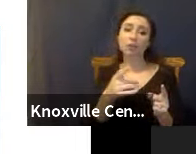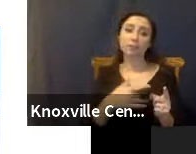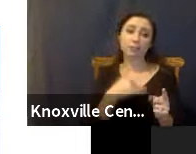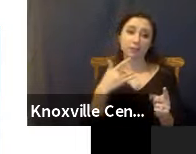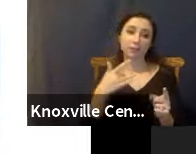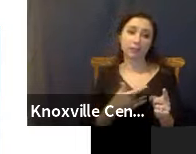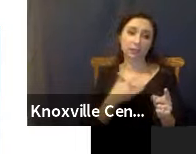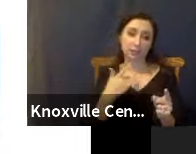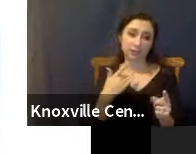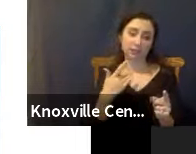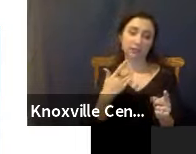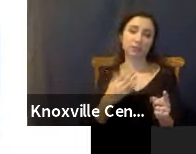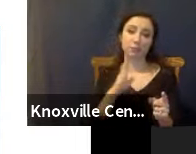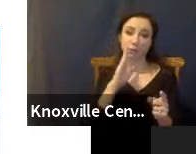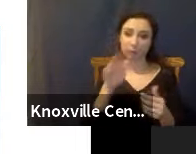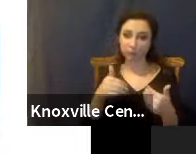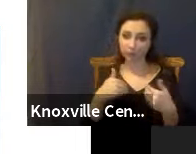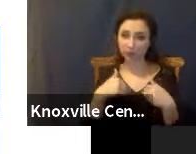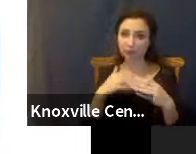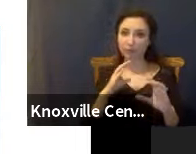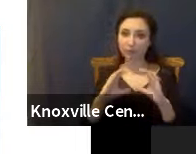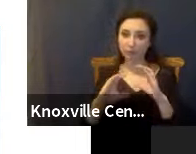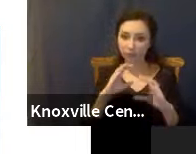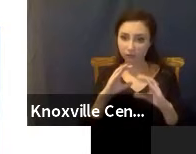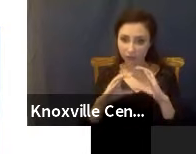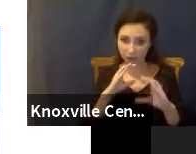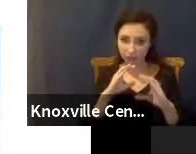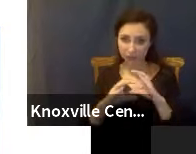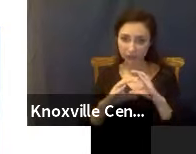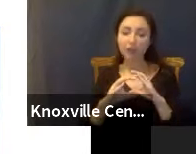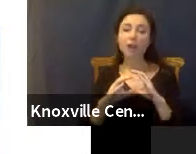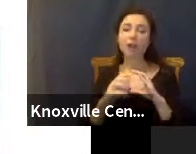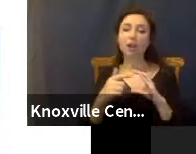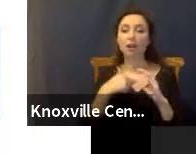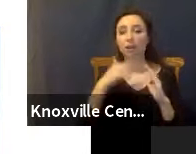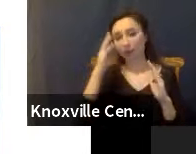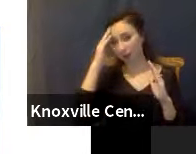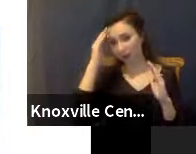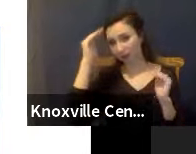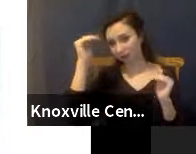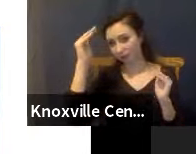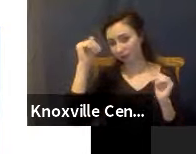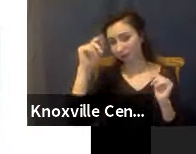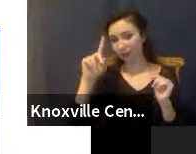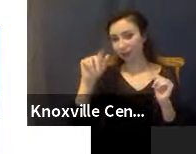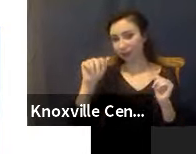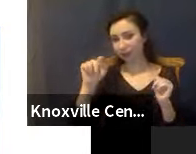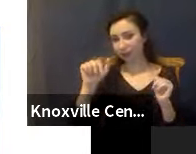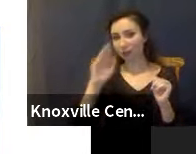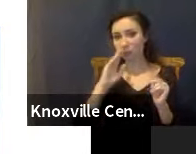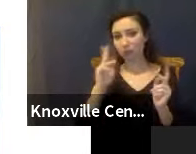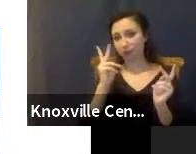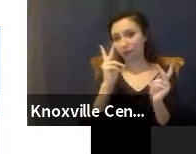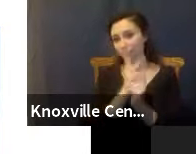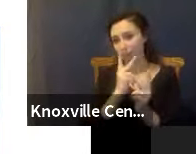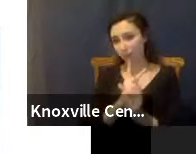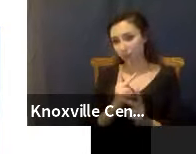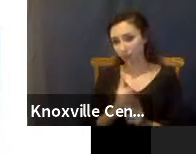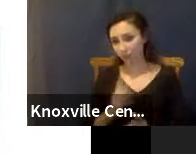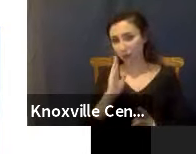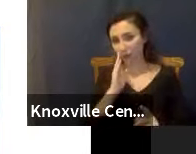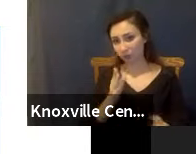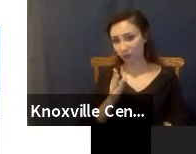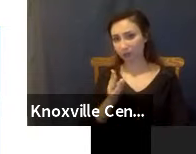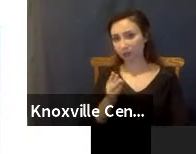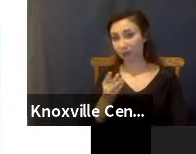going to be having these conversations because I expect that the data is going to be worsening. And a few points that